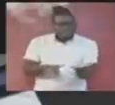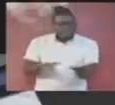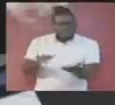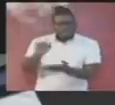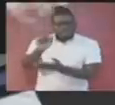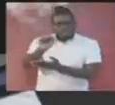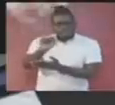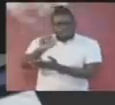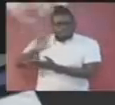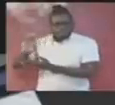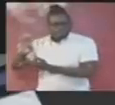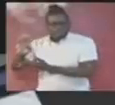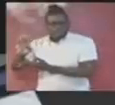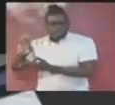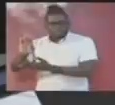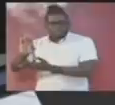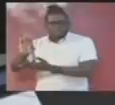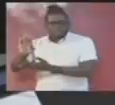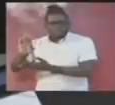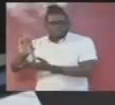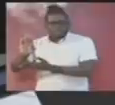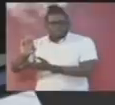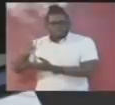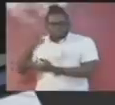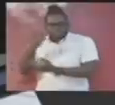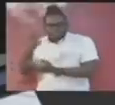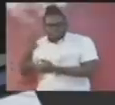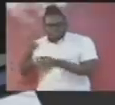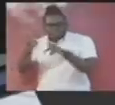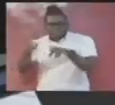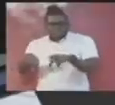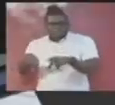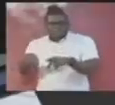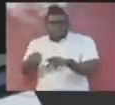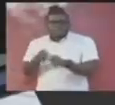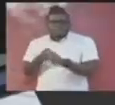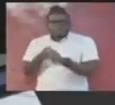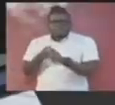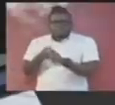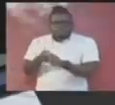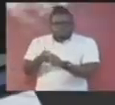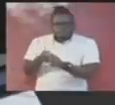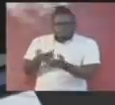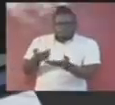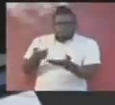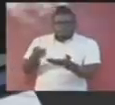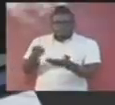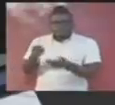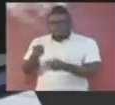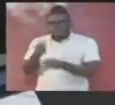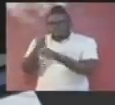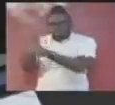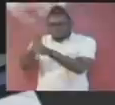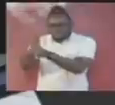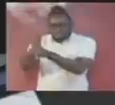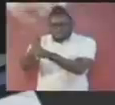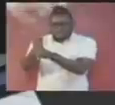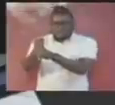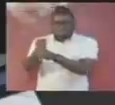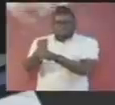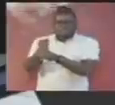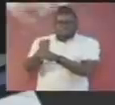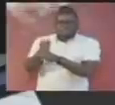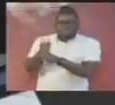of people voicing their outrage. Is there any concern on your part that people may be flouting the public health regulations during